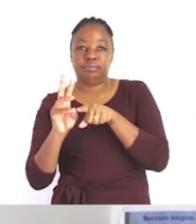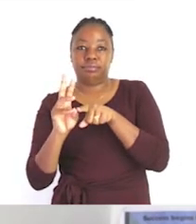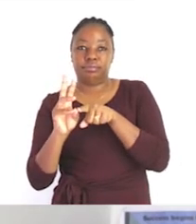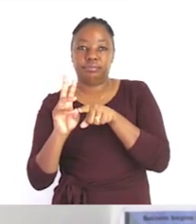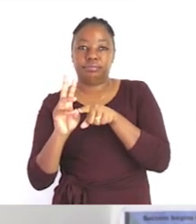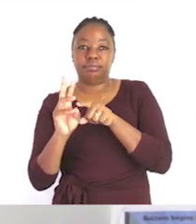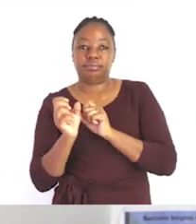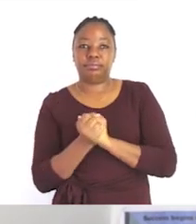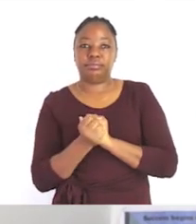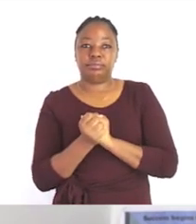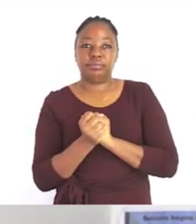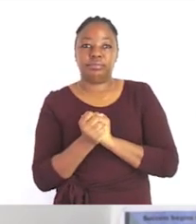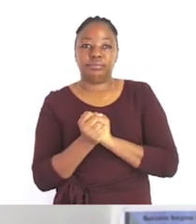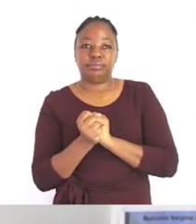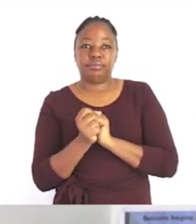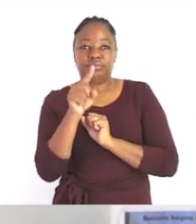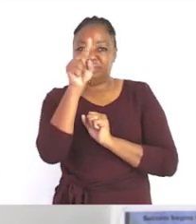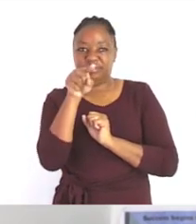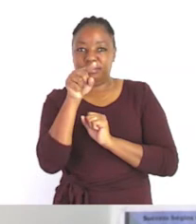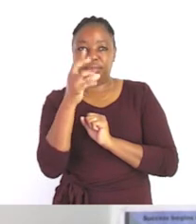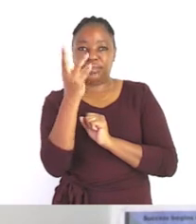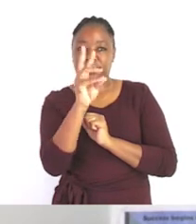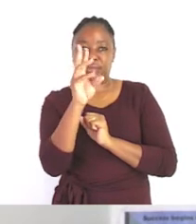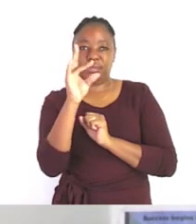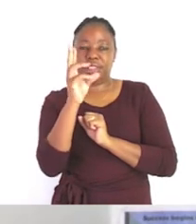36 is this one, so we don't need this stick.